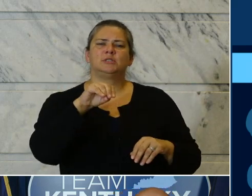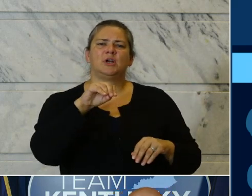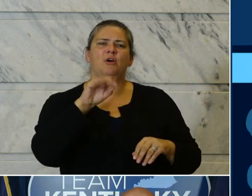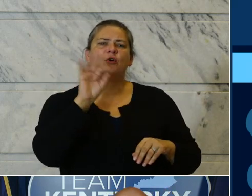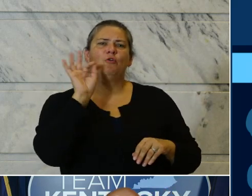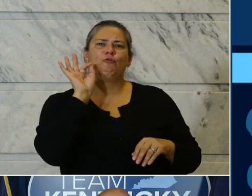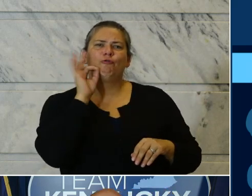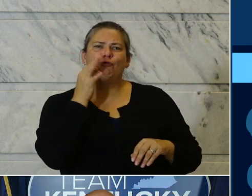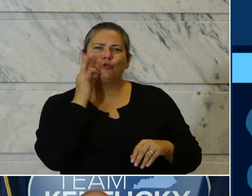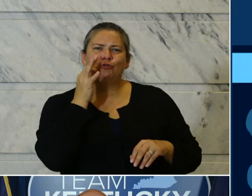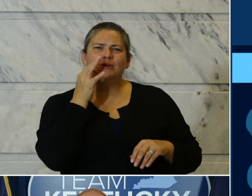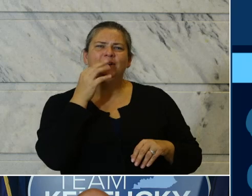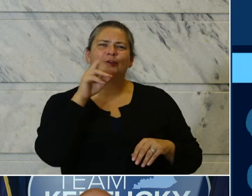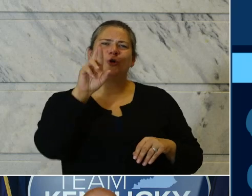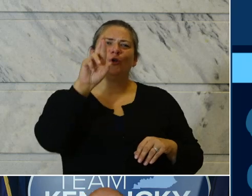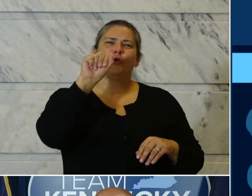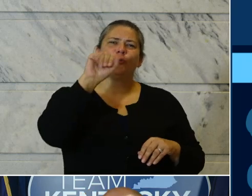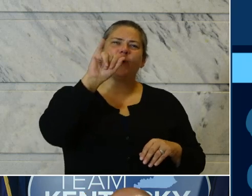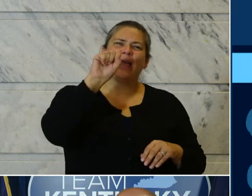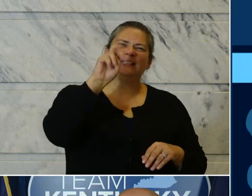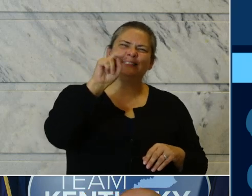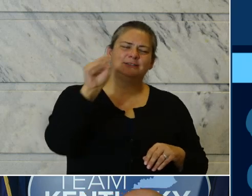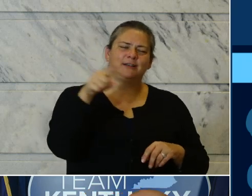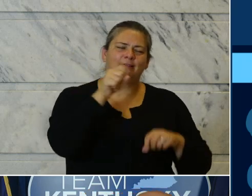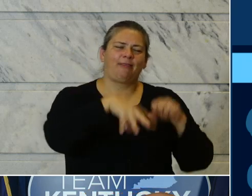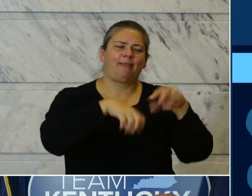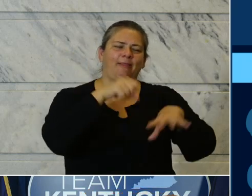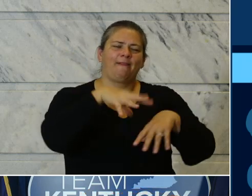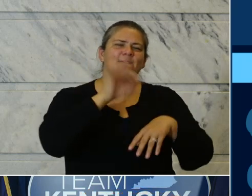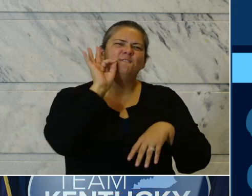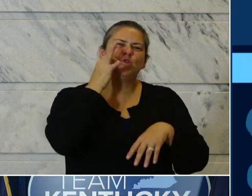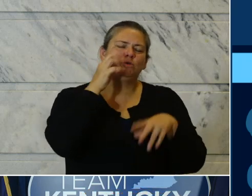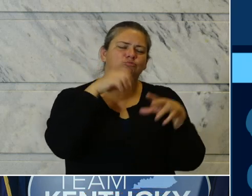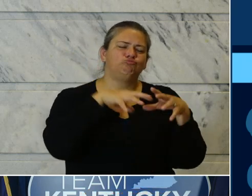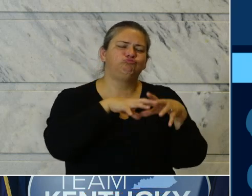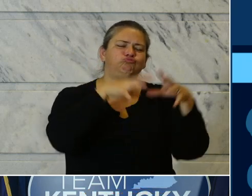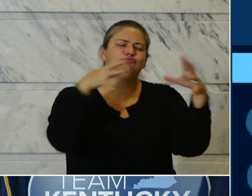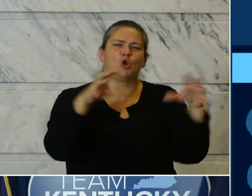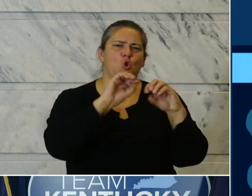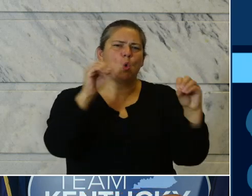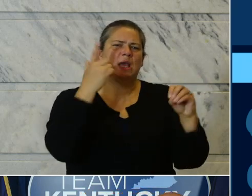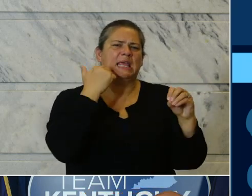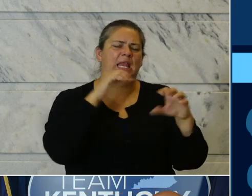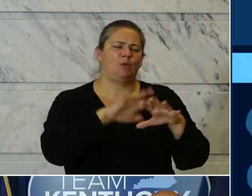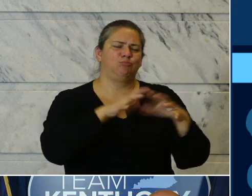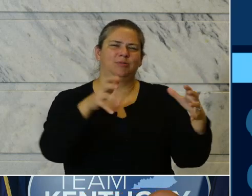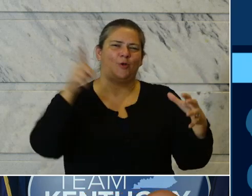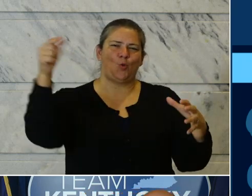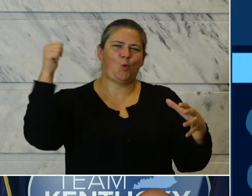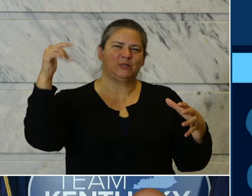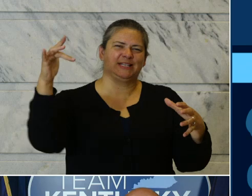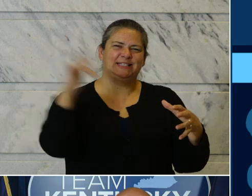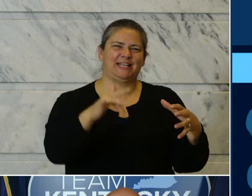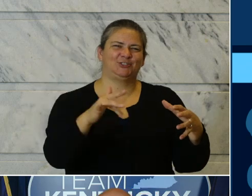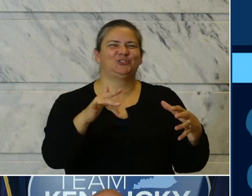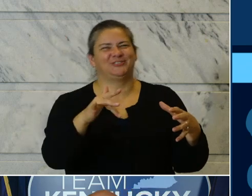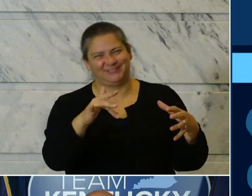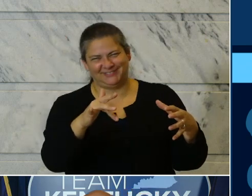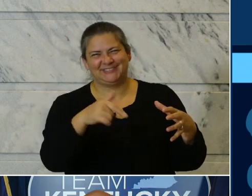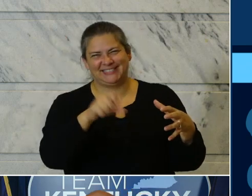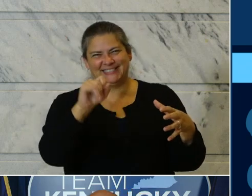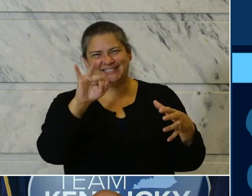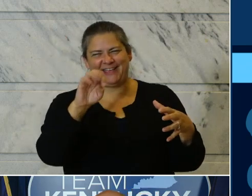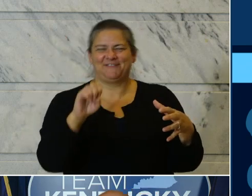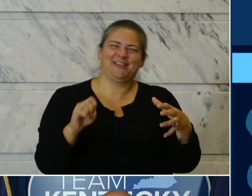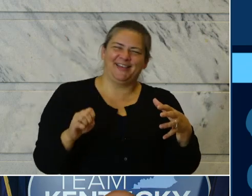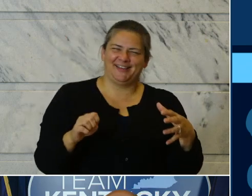touch it. But if you want to be healthy, take the raisins and fruit. It's better for your public health. And then when you're done and you get home, you can use a hand